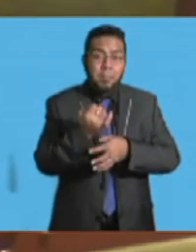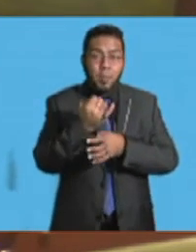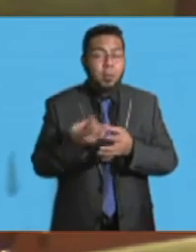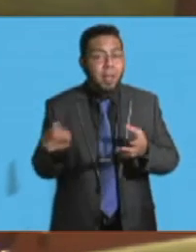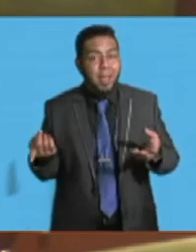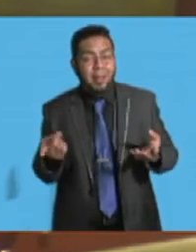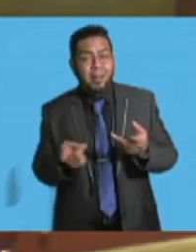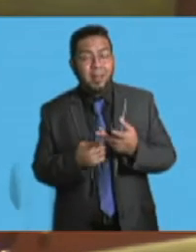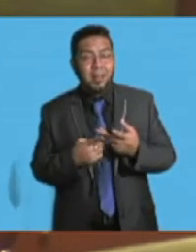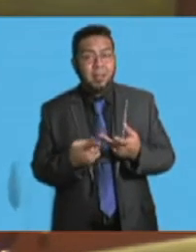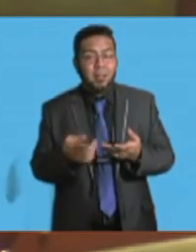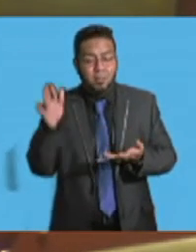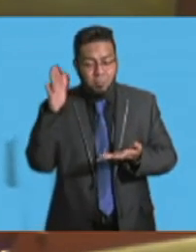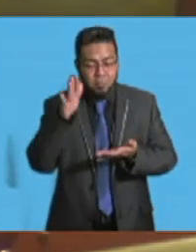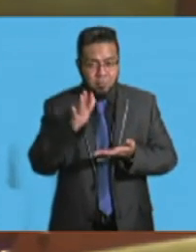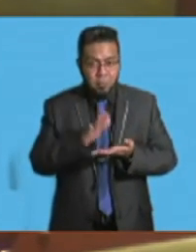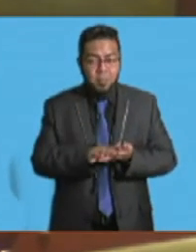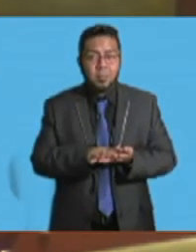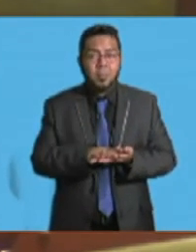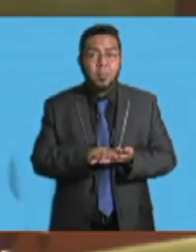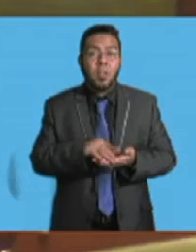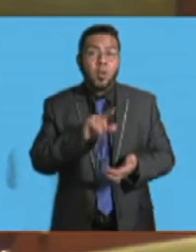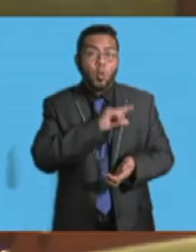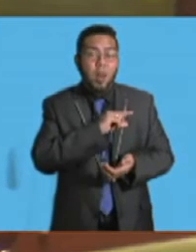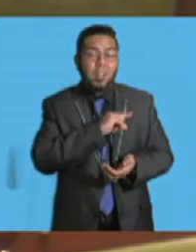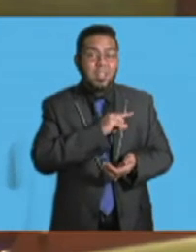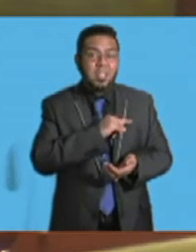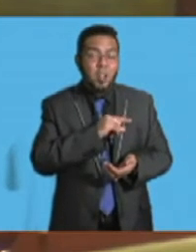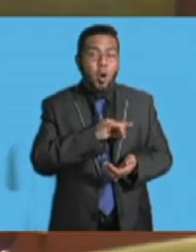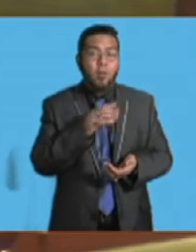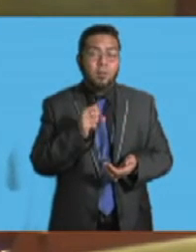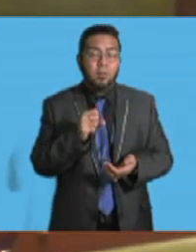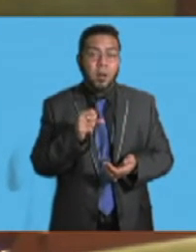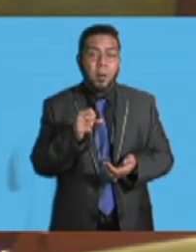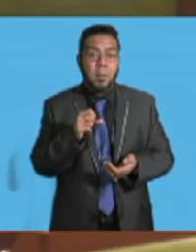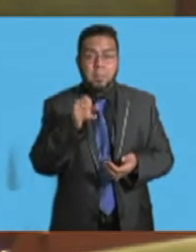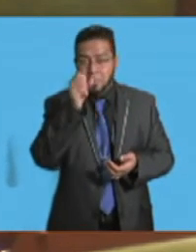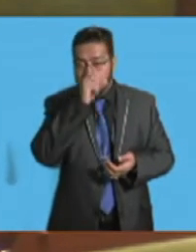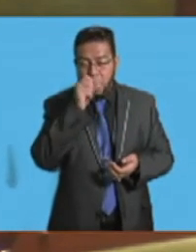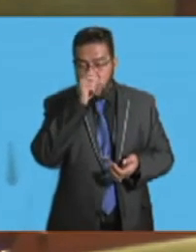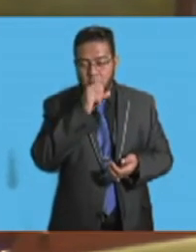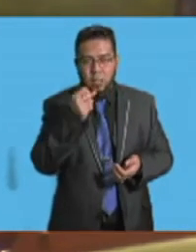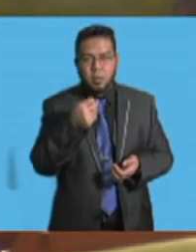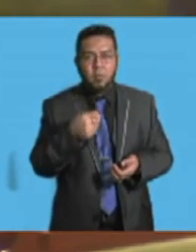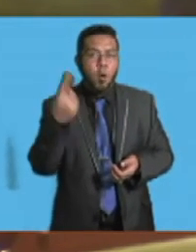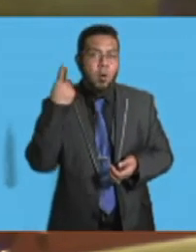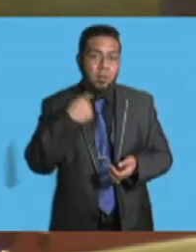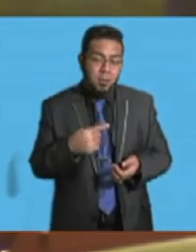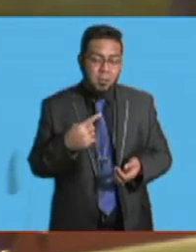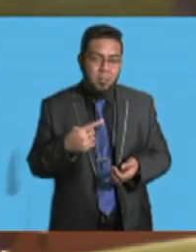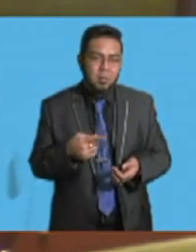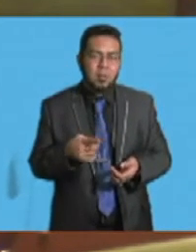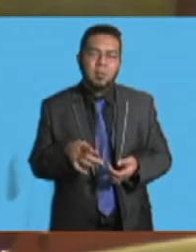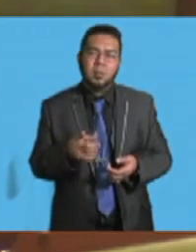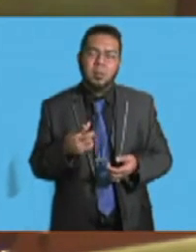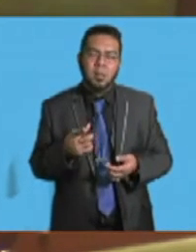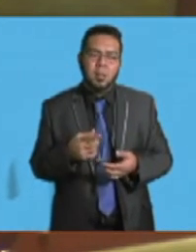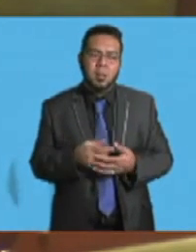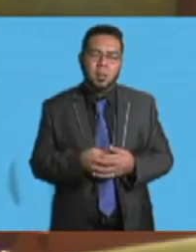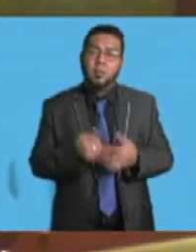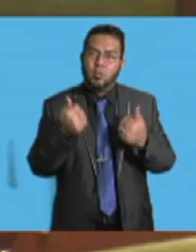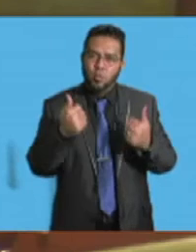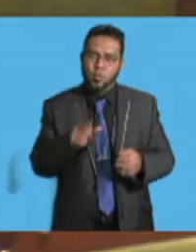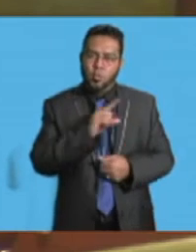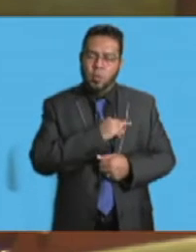declining trend of the quality of pig supply to the registered slaughterhouses. Madam Speaker, in the previous years, the pig community received